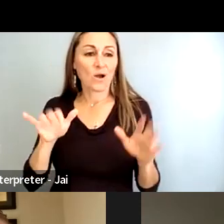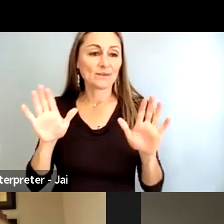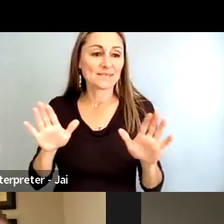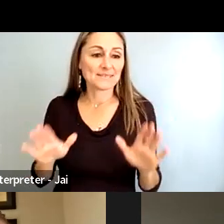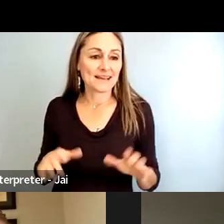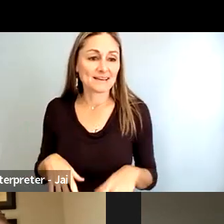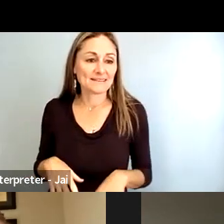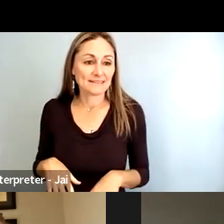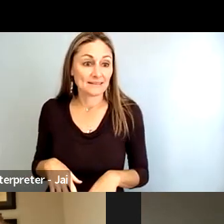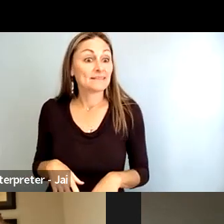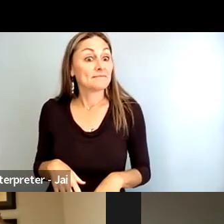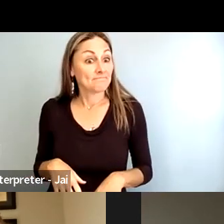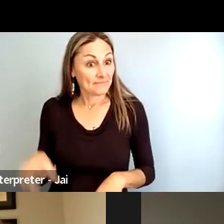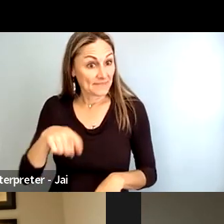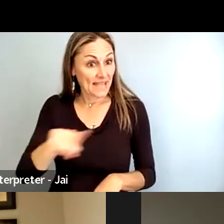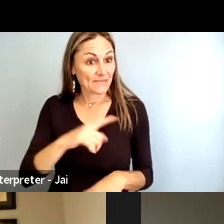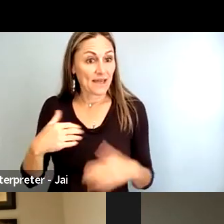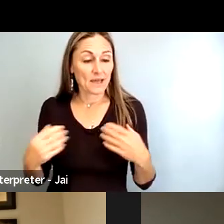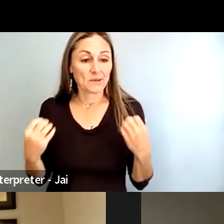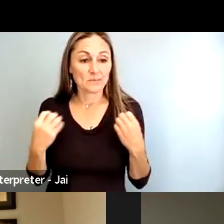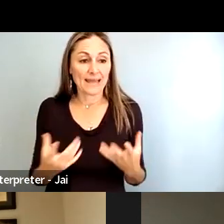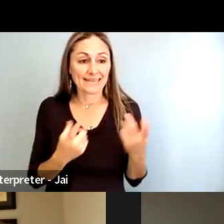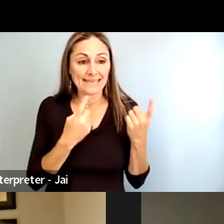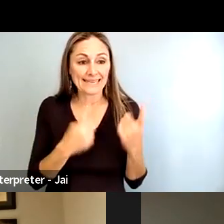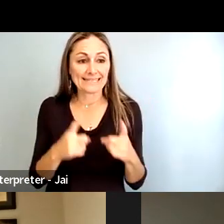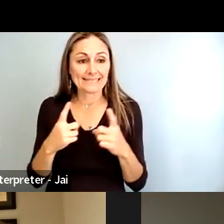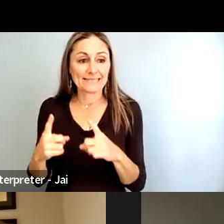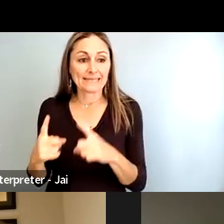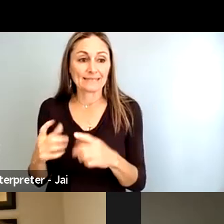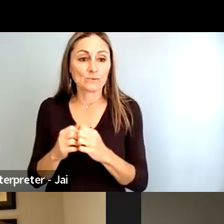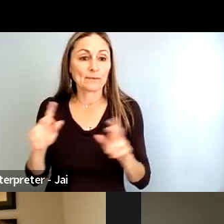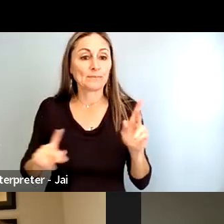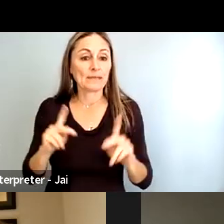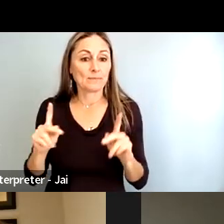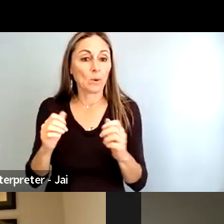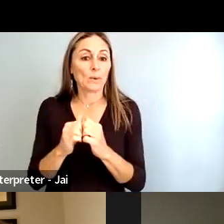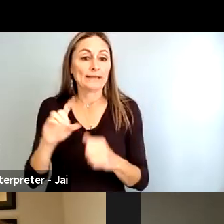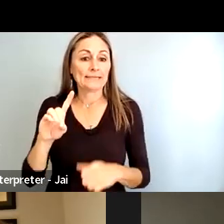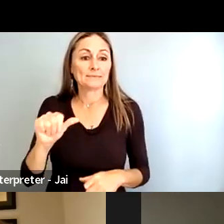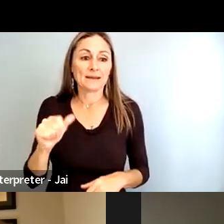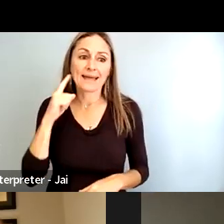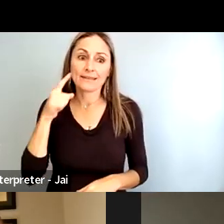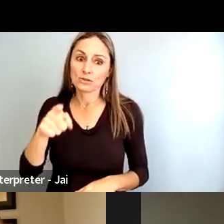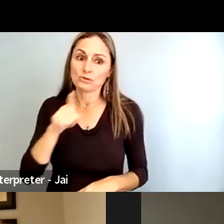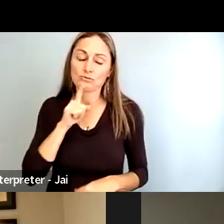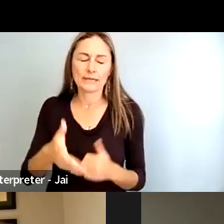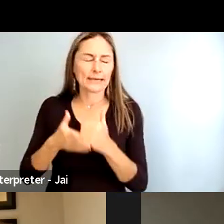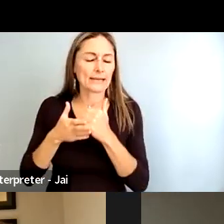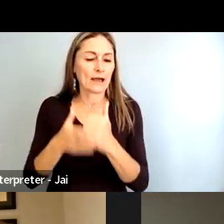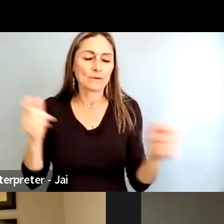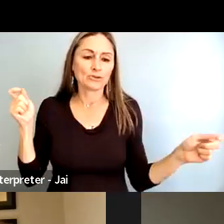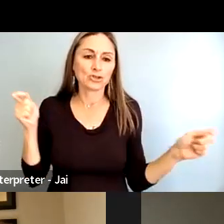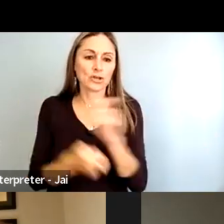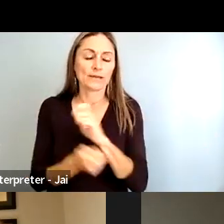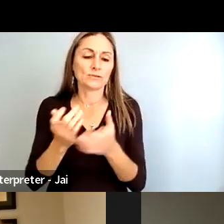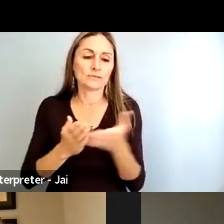And they've had a lot of incidents within people with disabilities. And so I think I think you're going to really be able to change some of their